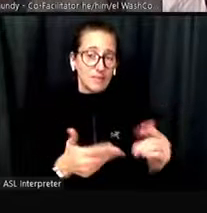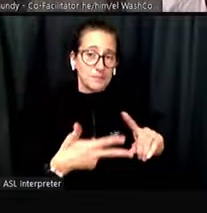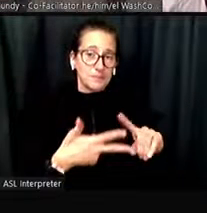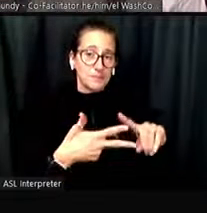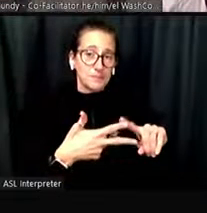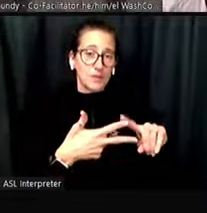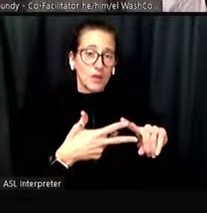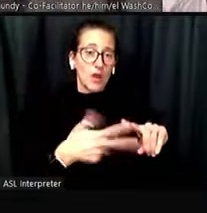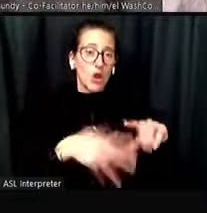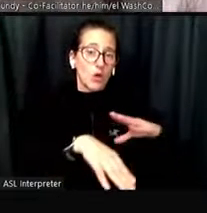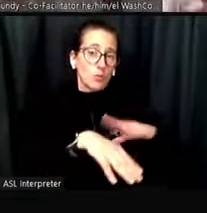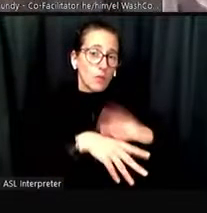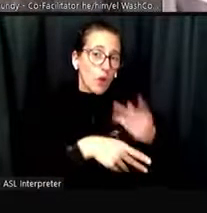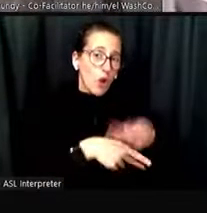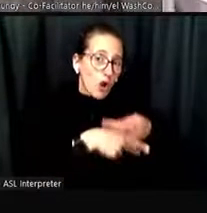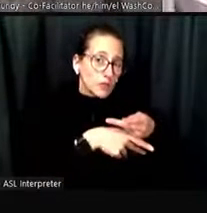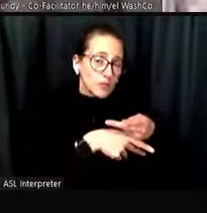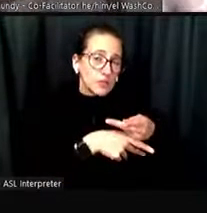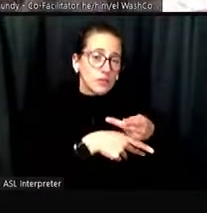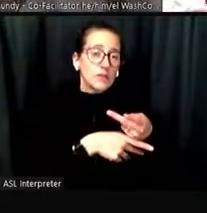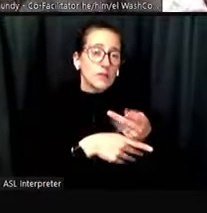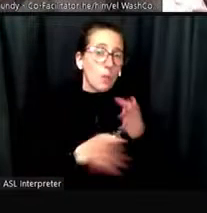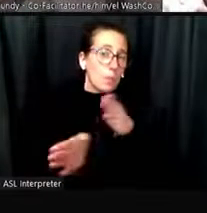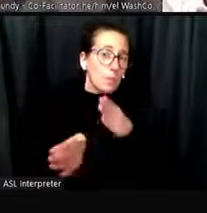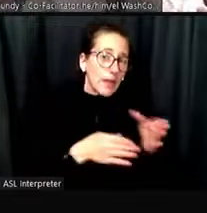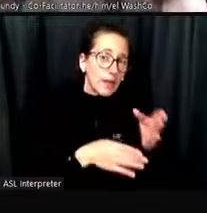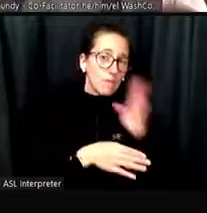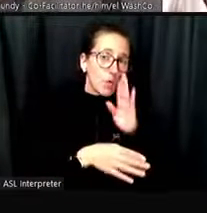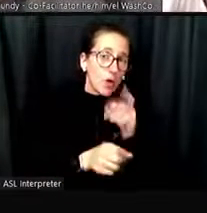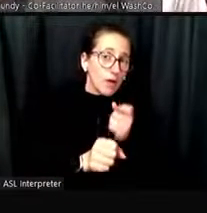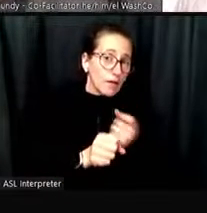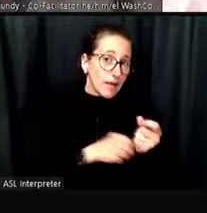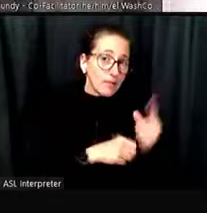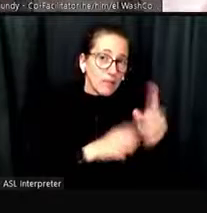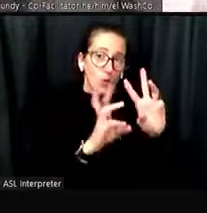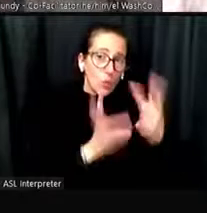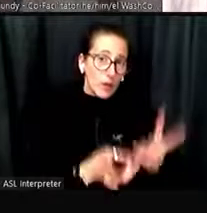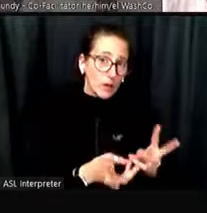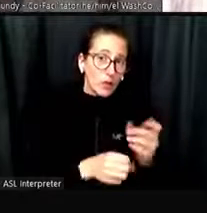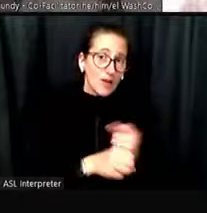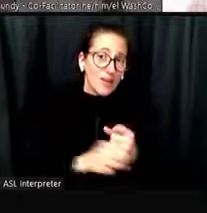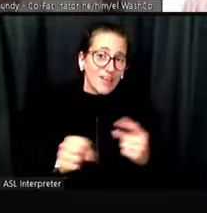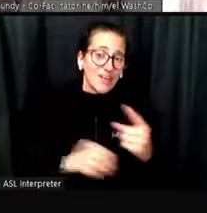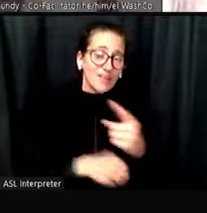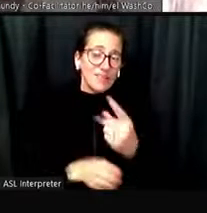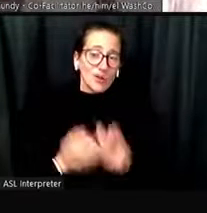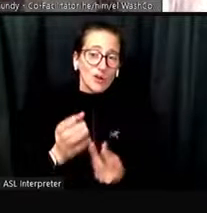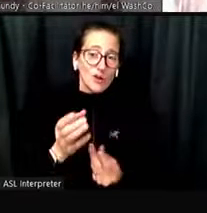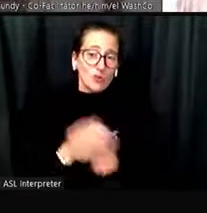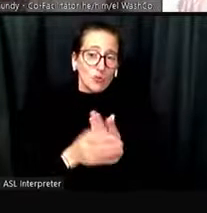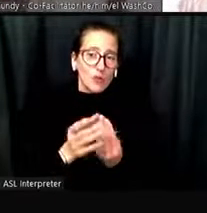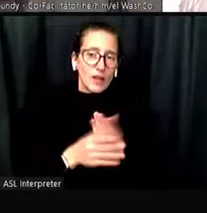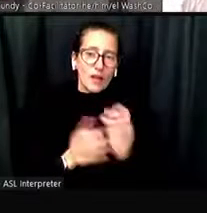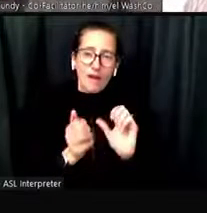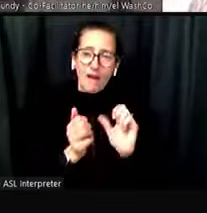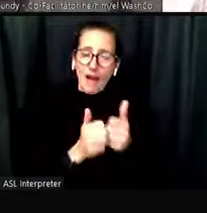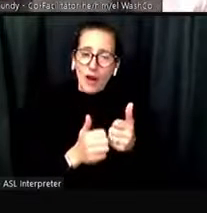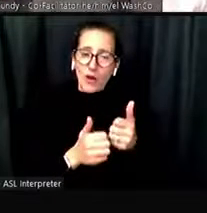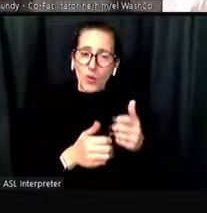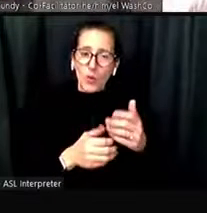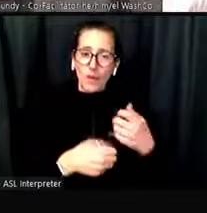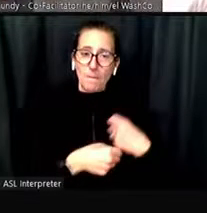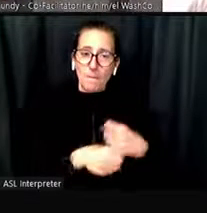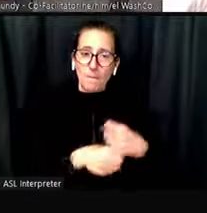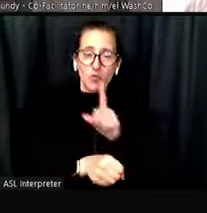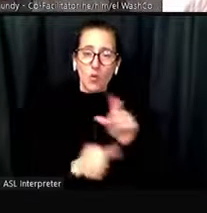like into this winter, into the next spring, is how do we protect the ongoing support for the vital services? And that goes back to the basic services